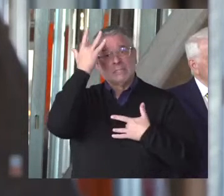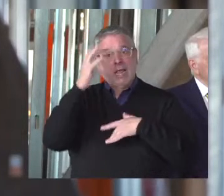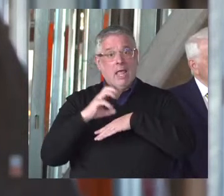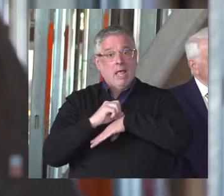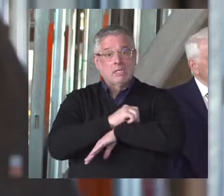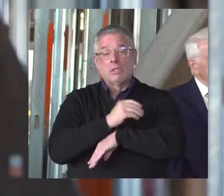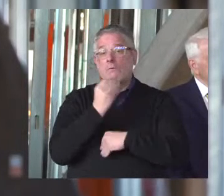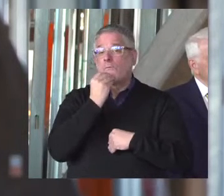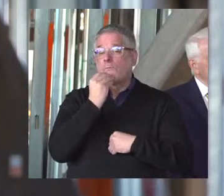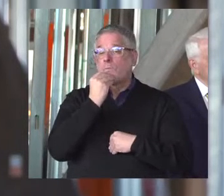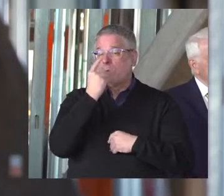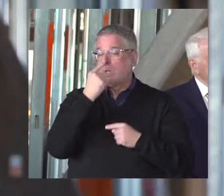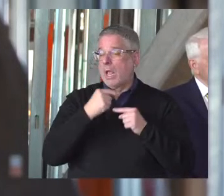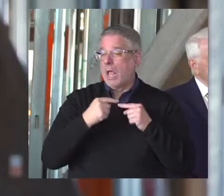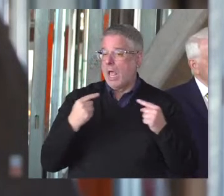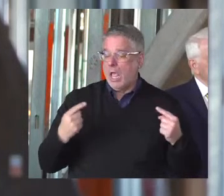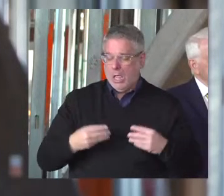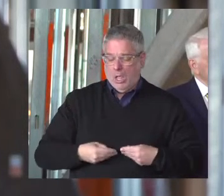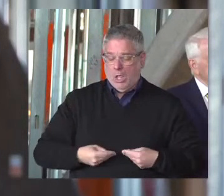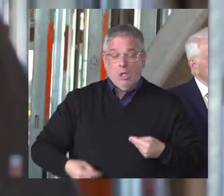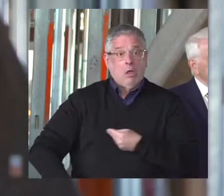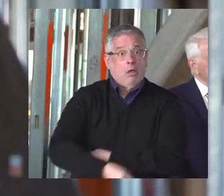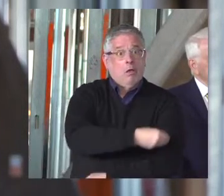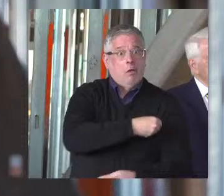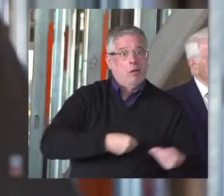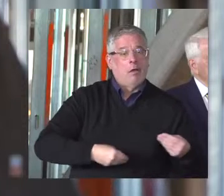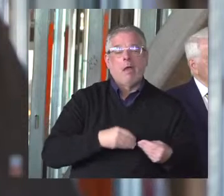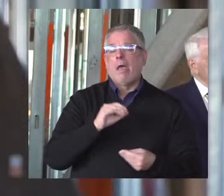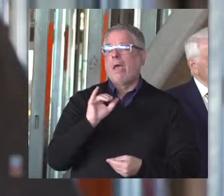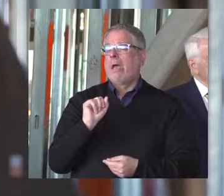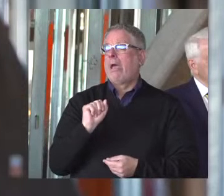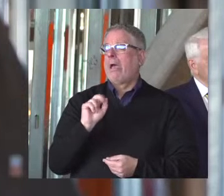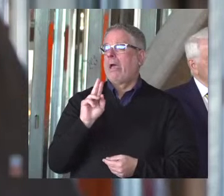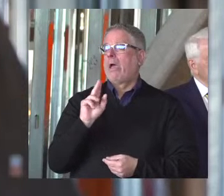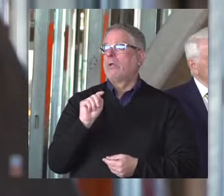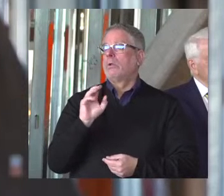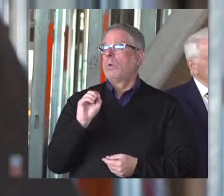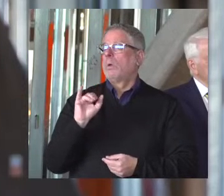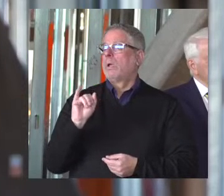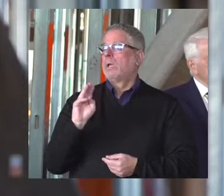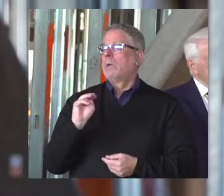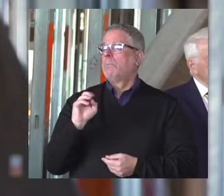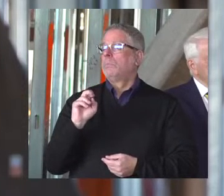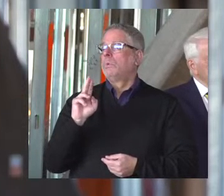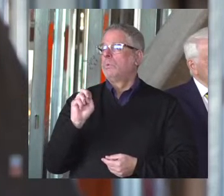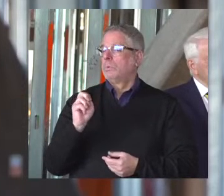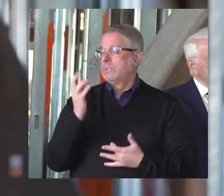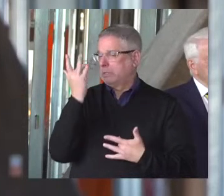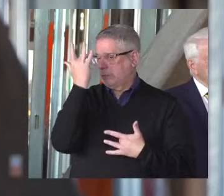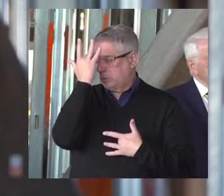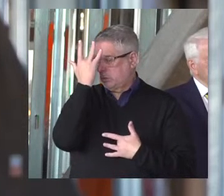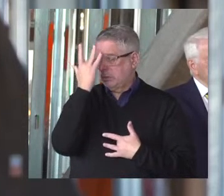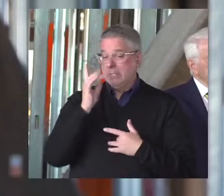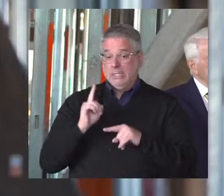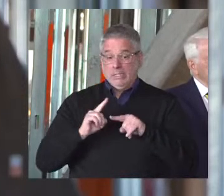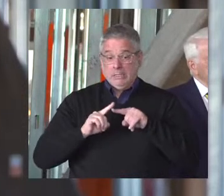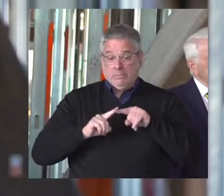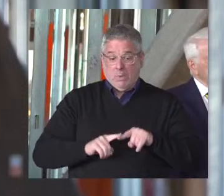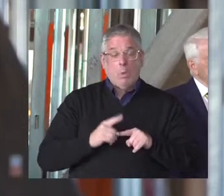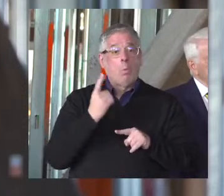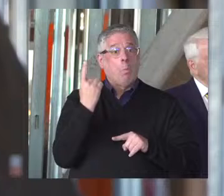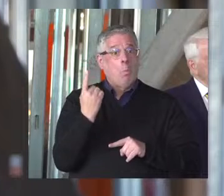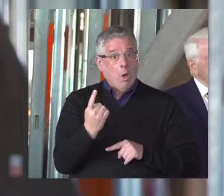cancer, food allergies, organ transplantation, and autoimmune disorders. Each of these was dependent on a